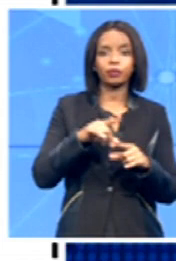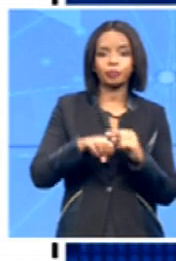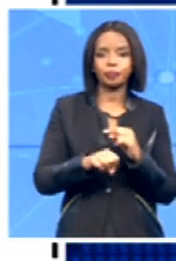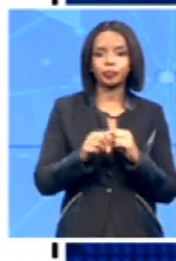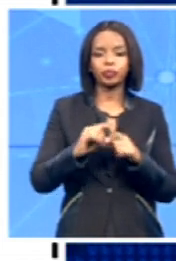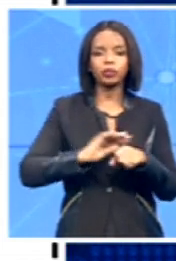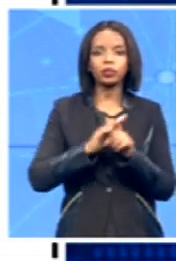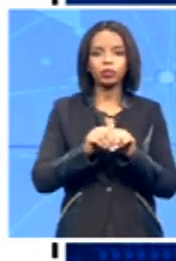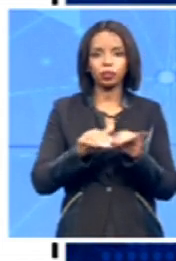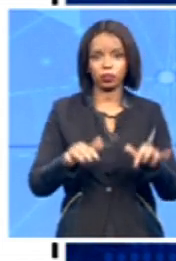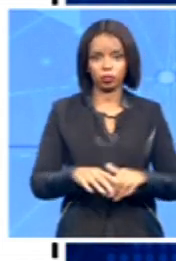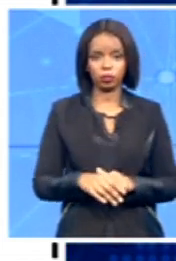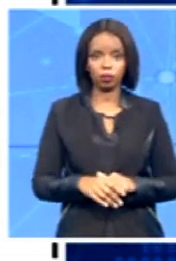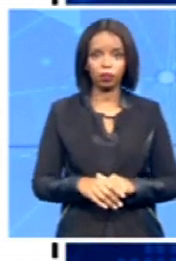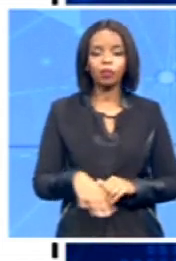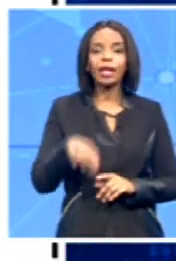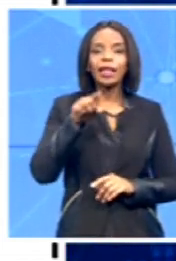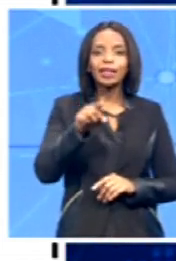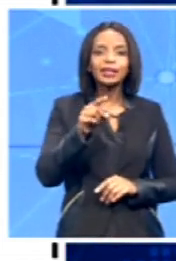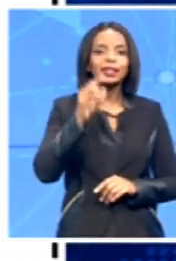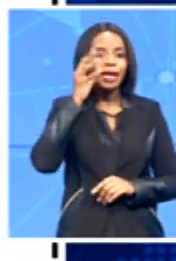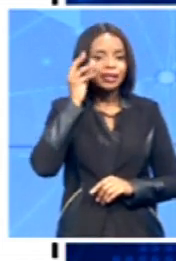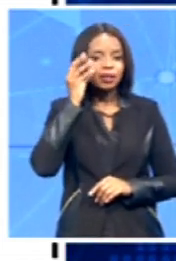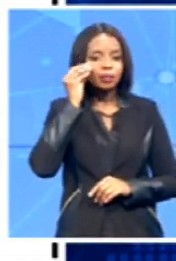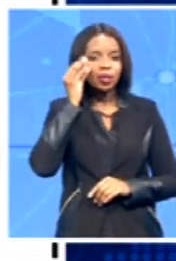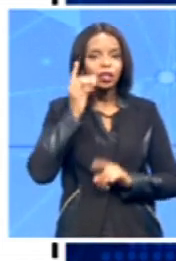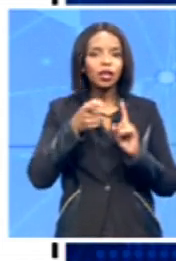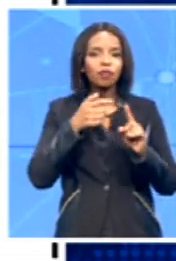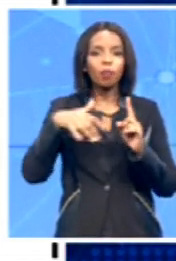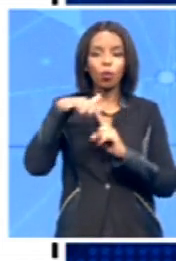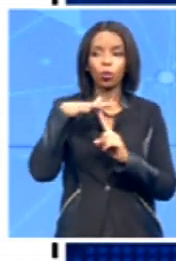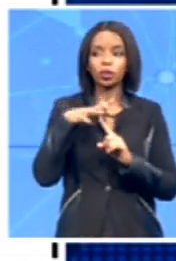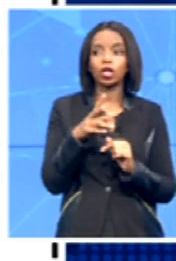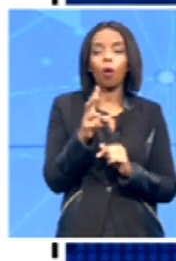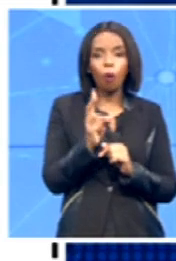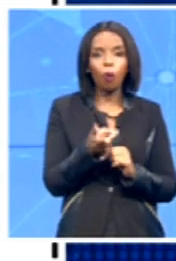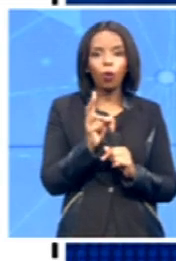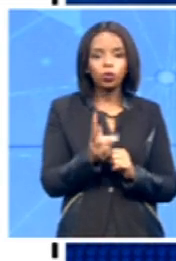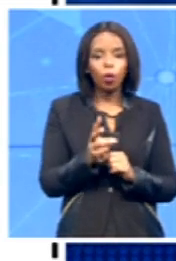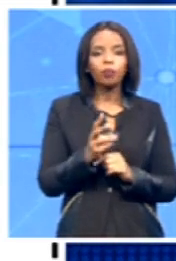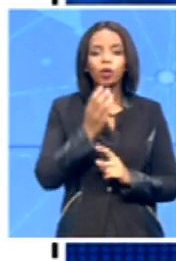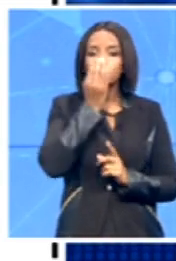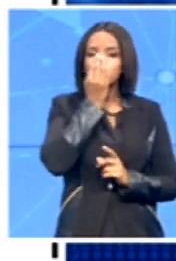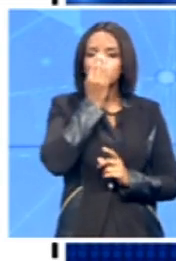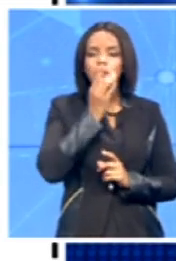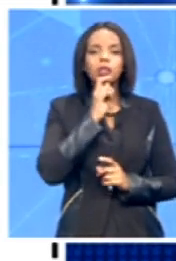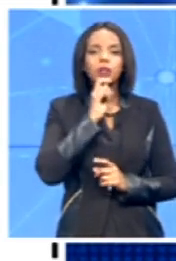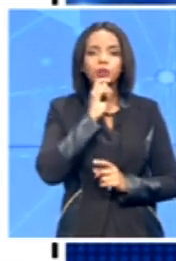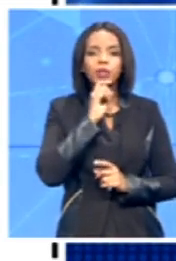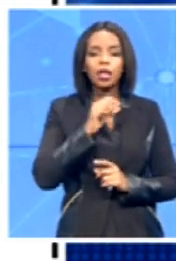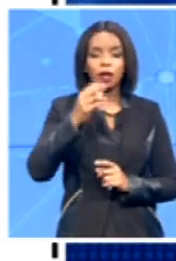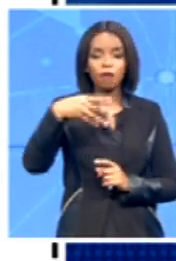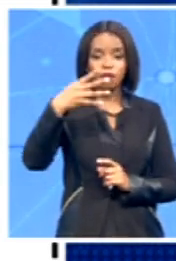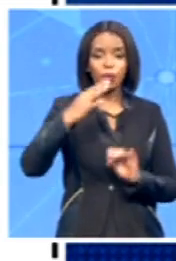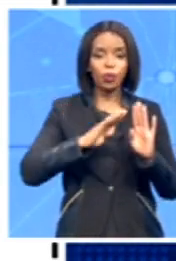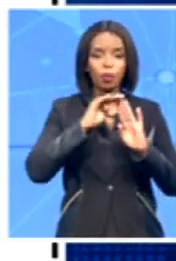clinicians and also with our picture of the oxygen use, because oxygen use has been considerably lower in the fourth wave, which means there were fewer people that